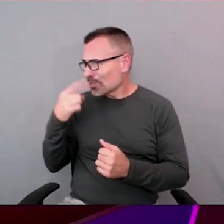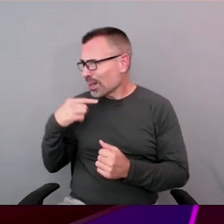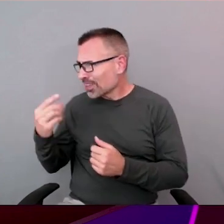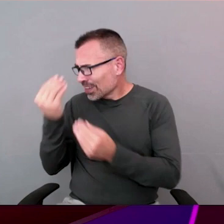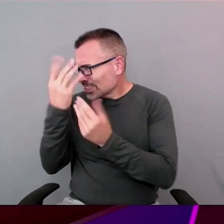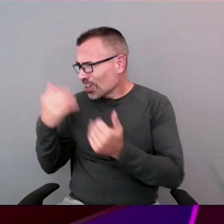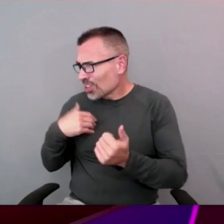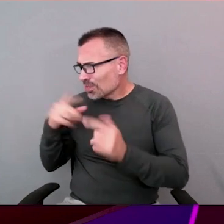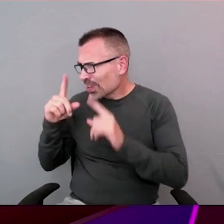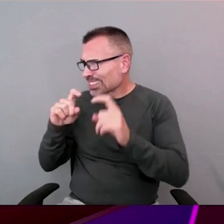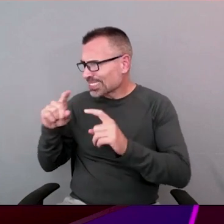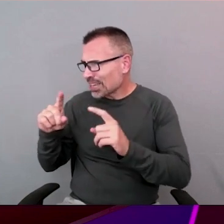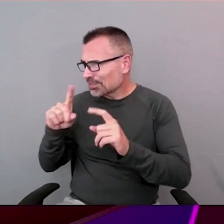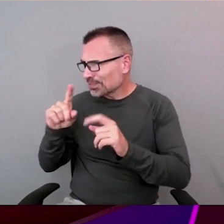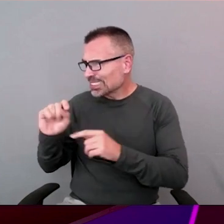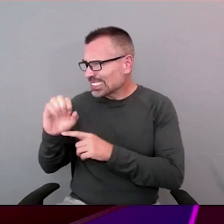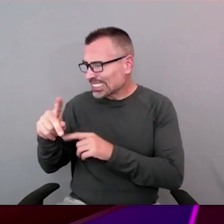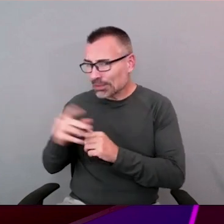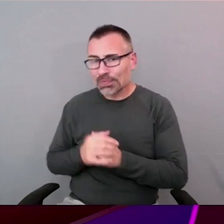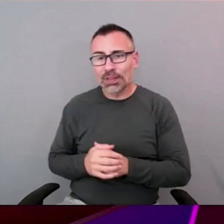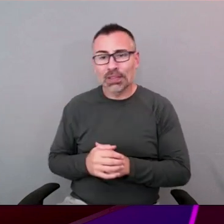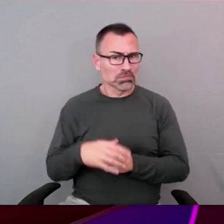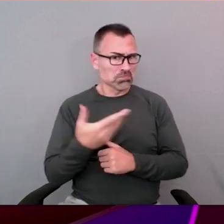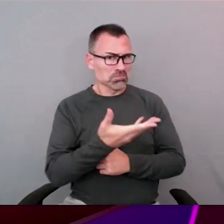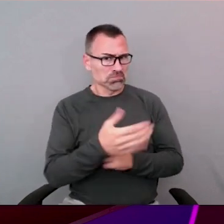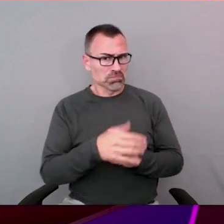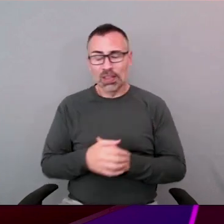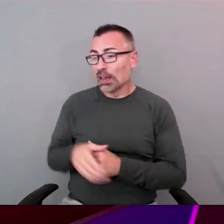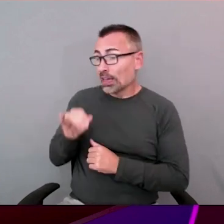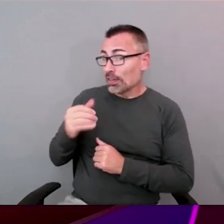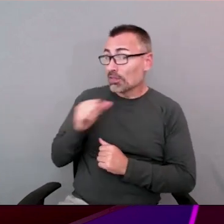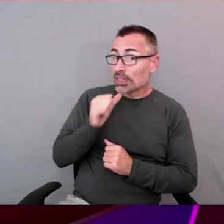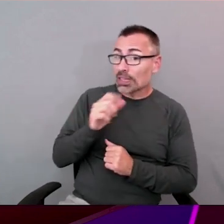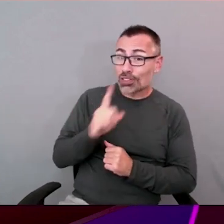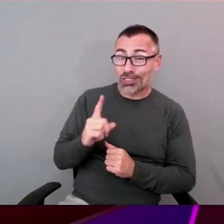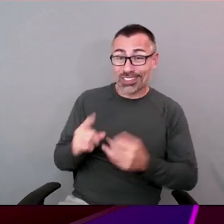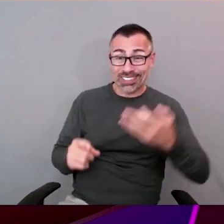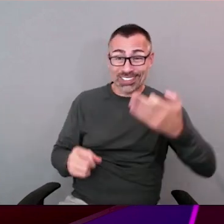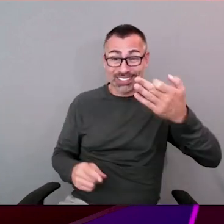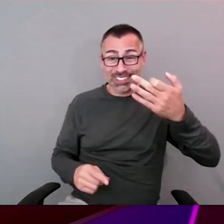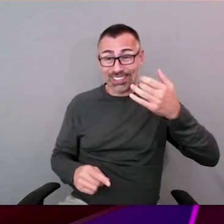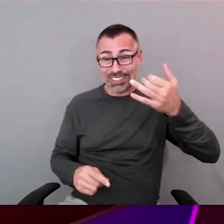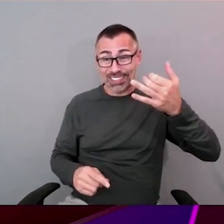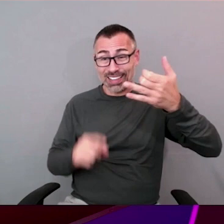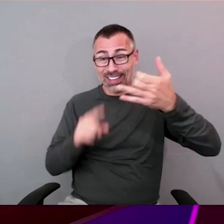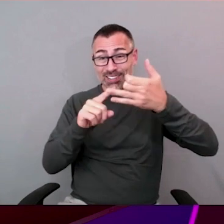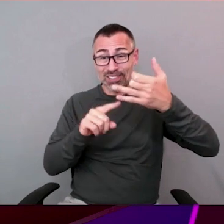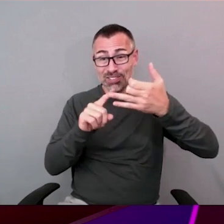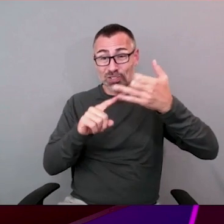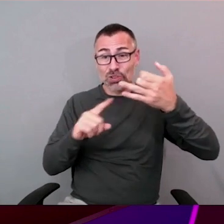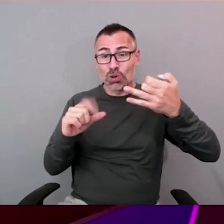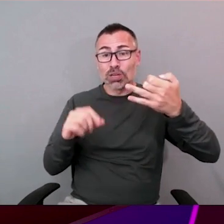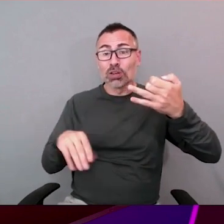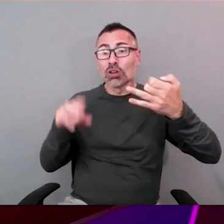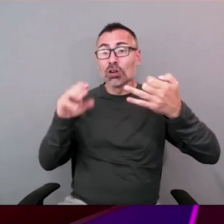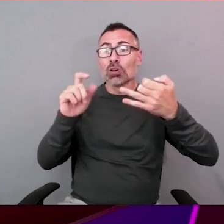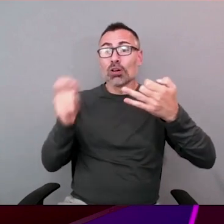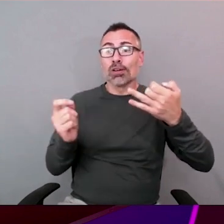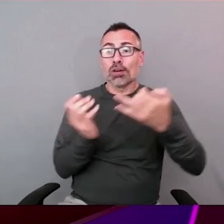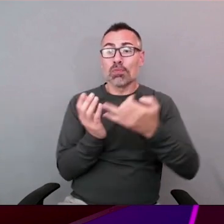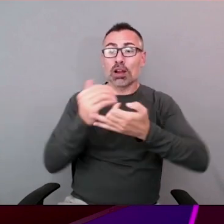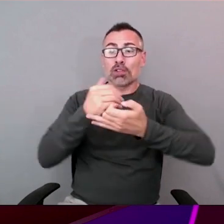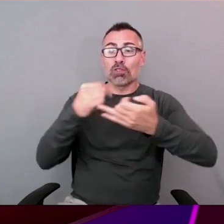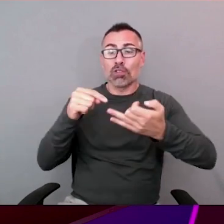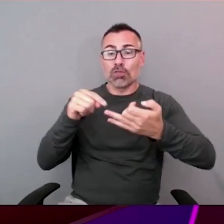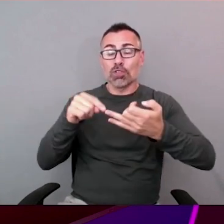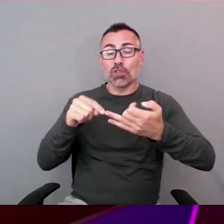sure and you're getting ready to actually take that exam, you're looking at the question and you're like, oh, I have no idea. Mark it for review, take a guess on the answer, come